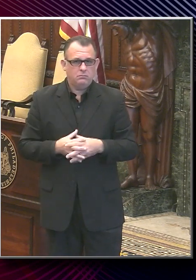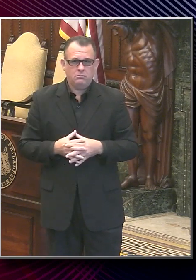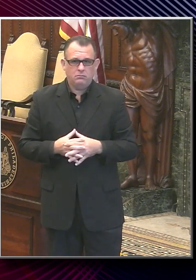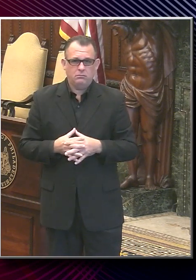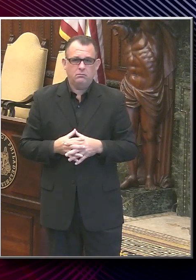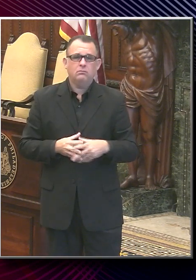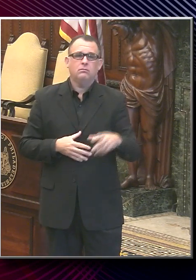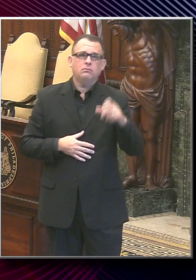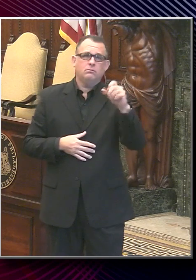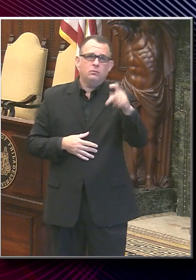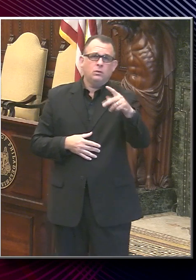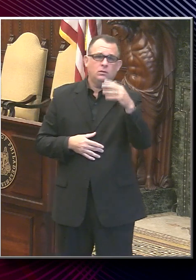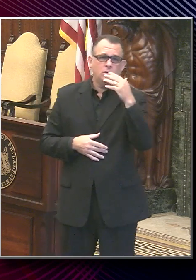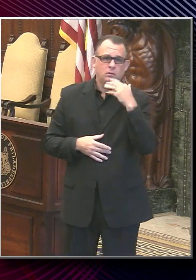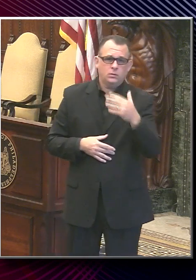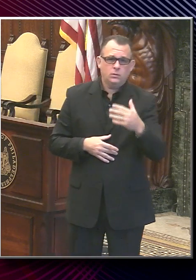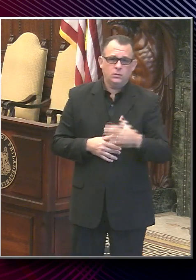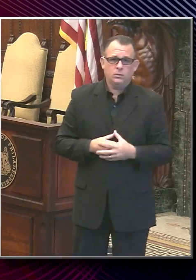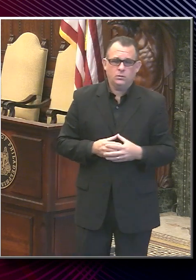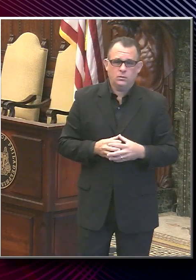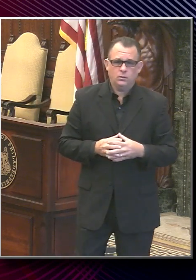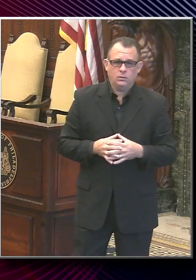Okay, thank you.